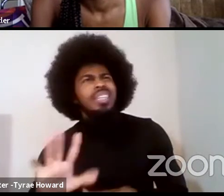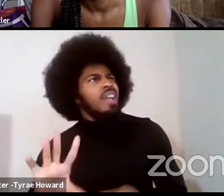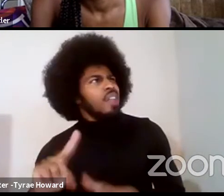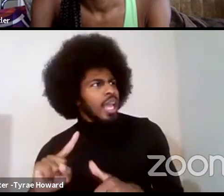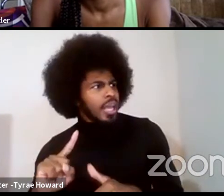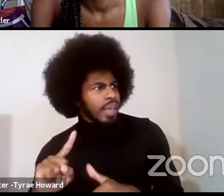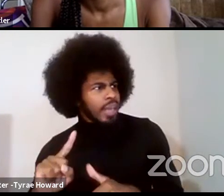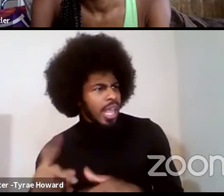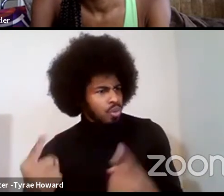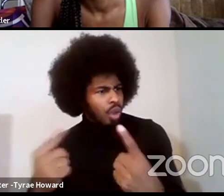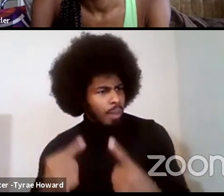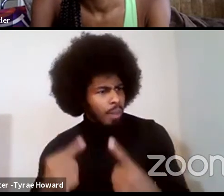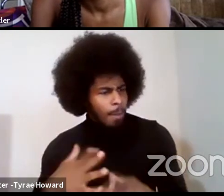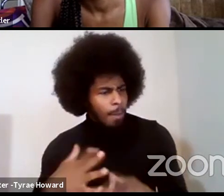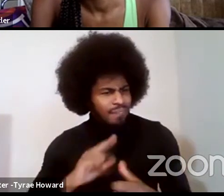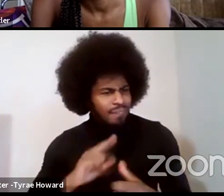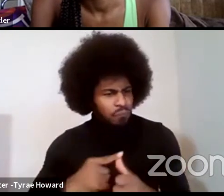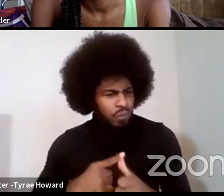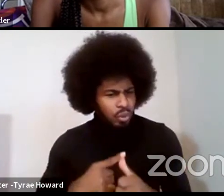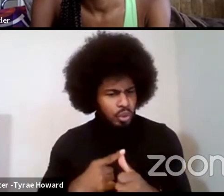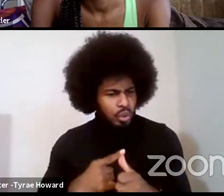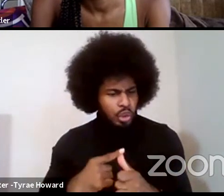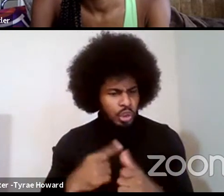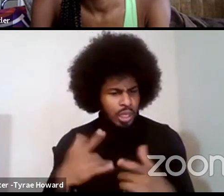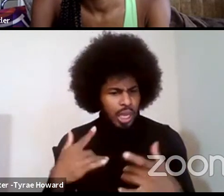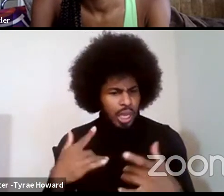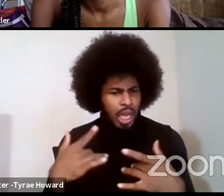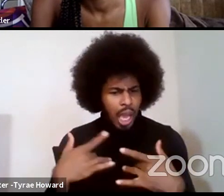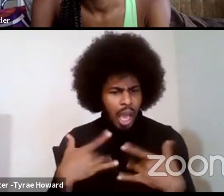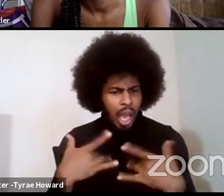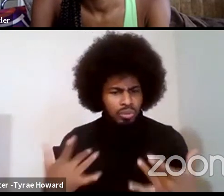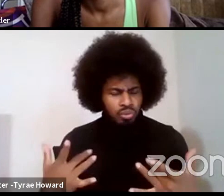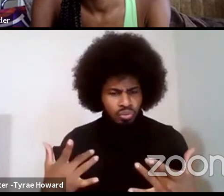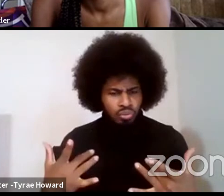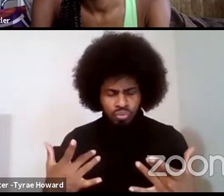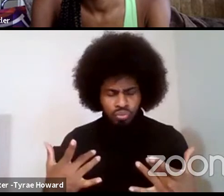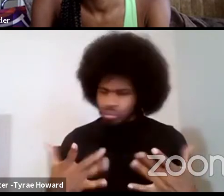concert. Wait, was Stephanie was in that concert too,